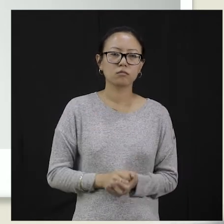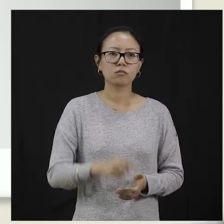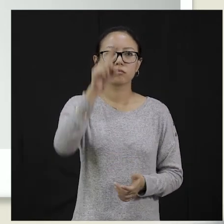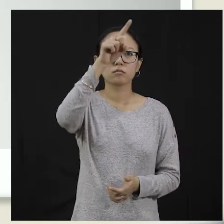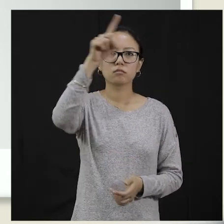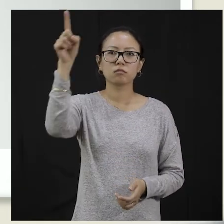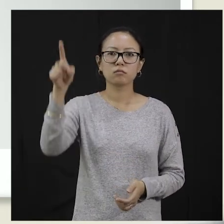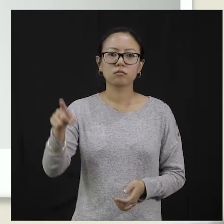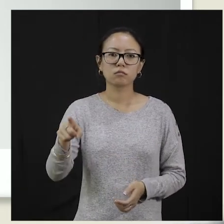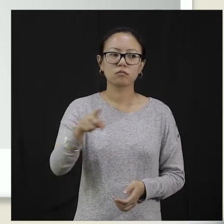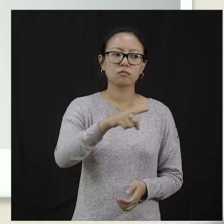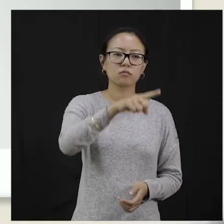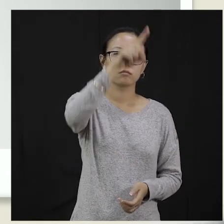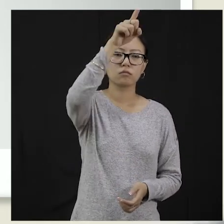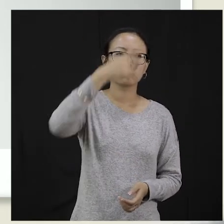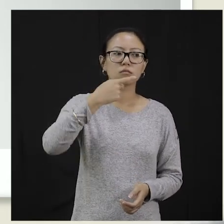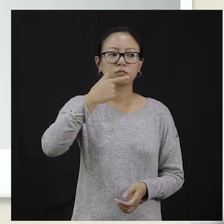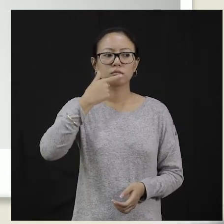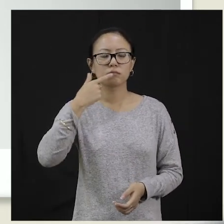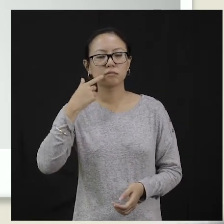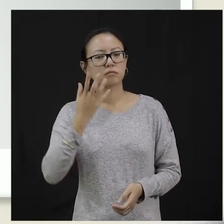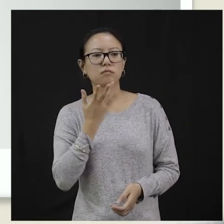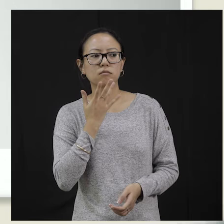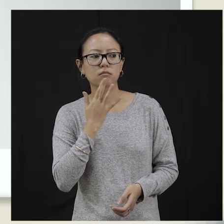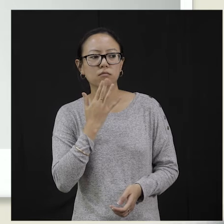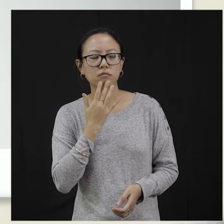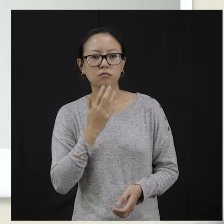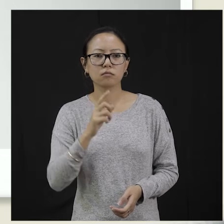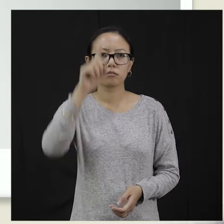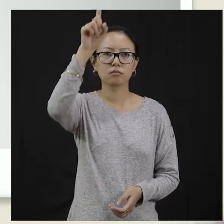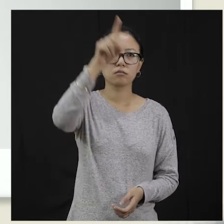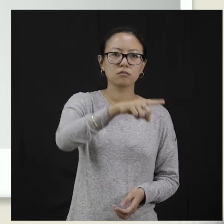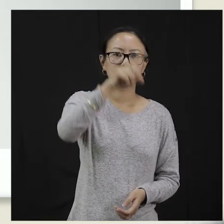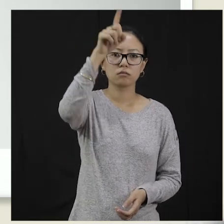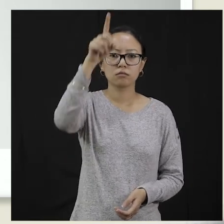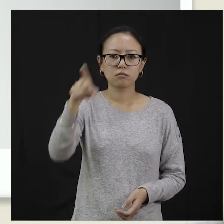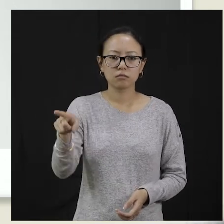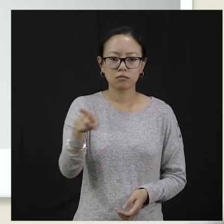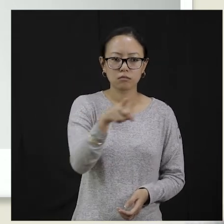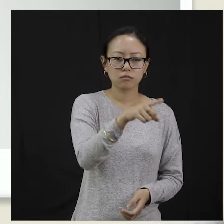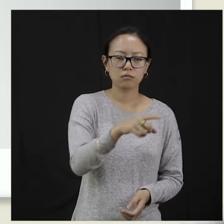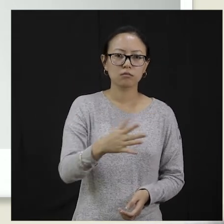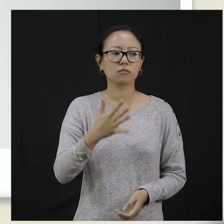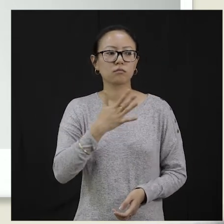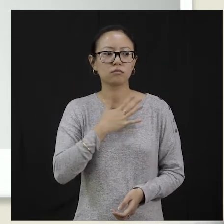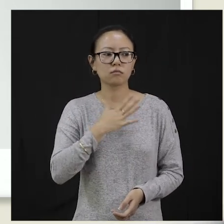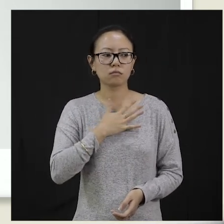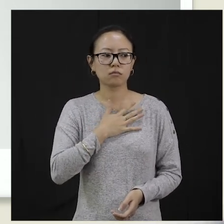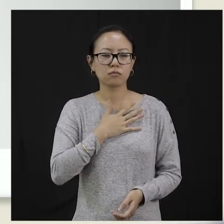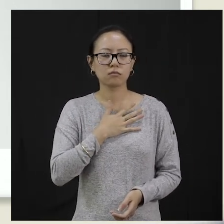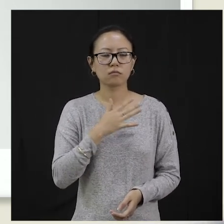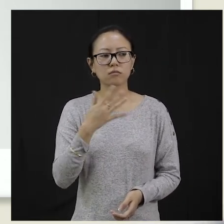and the rectangles blue. Okay? Color the circles yellow, the squares red,